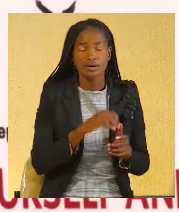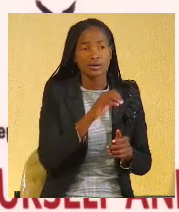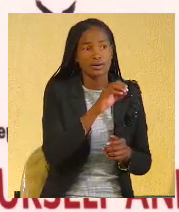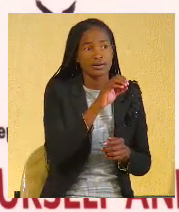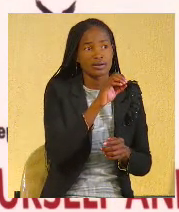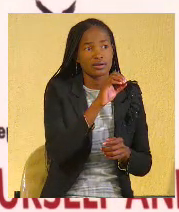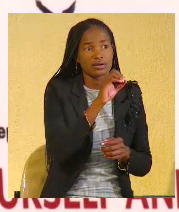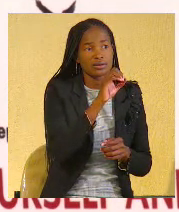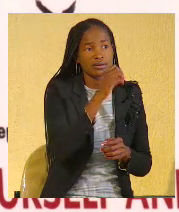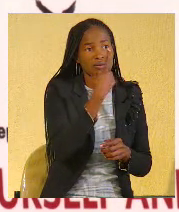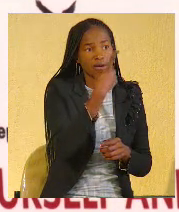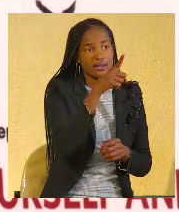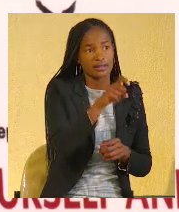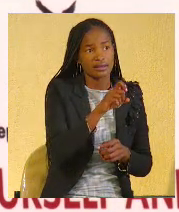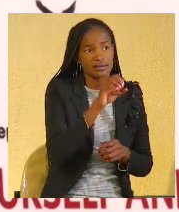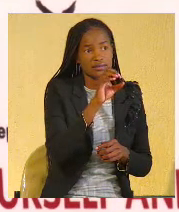1,053